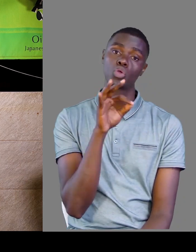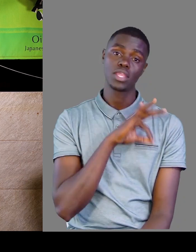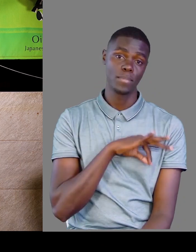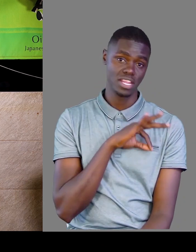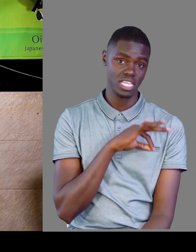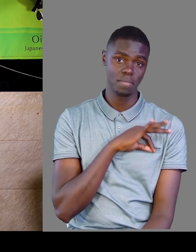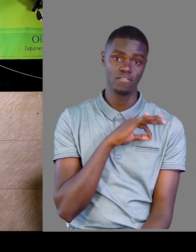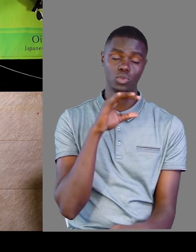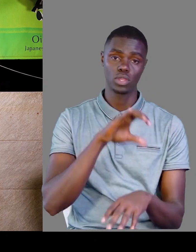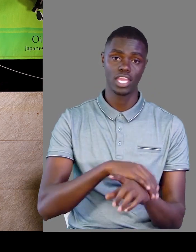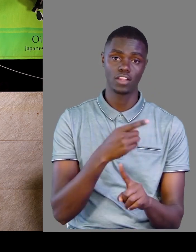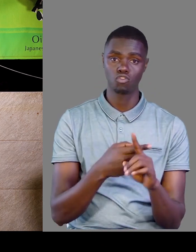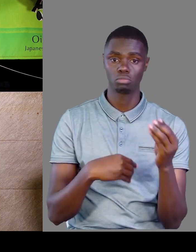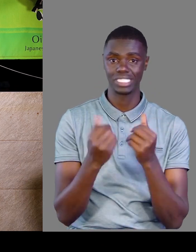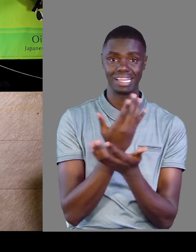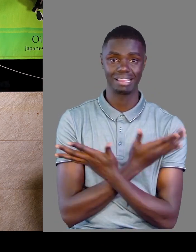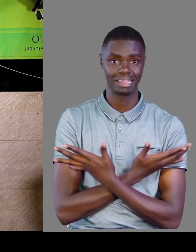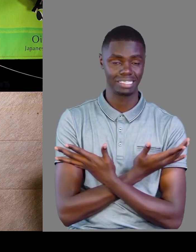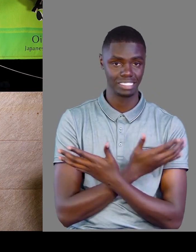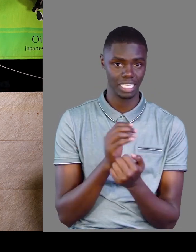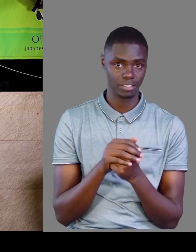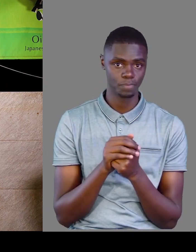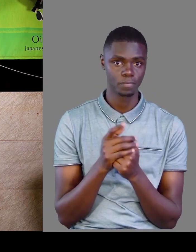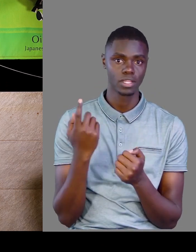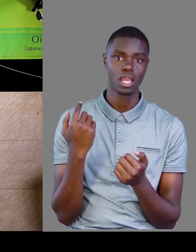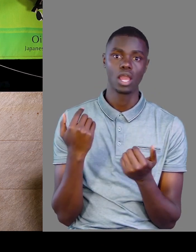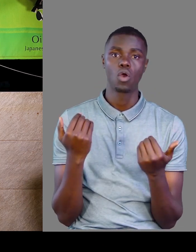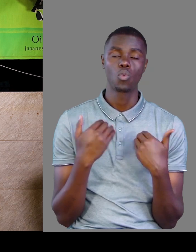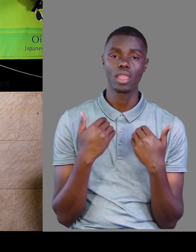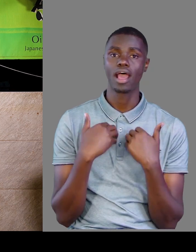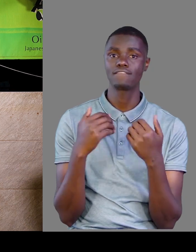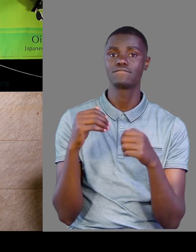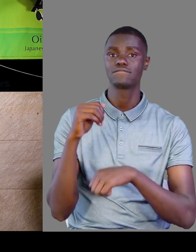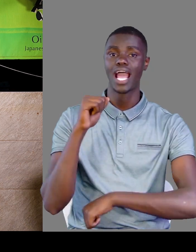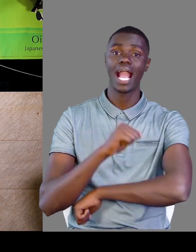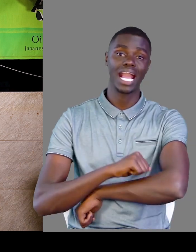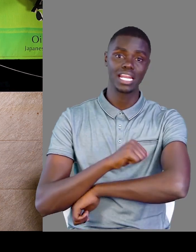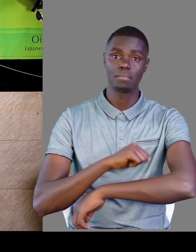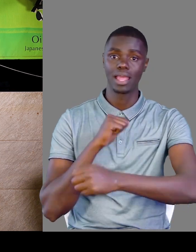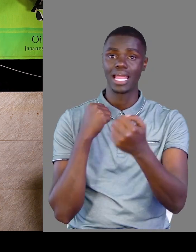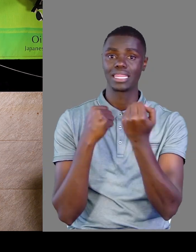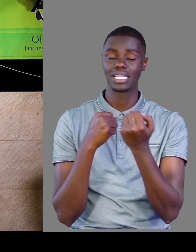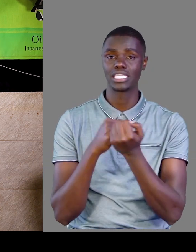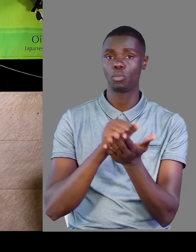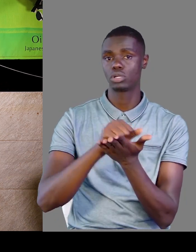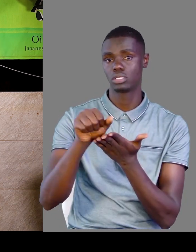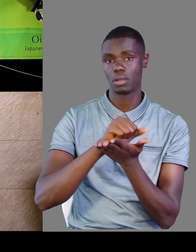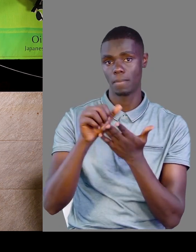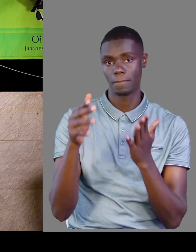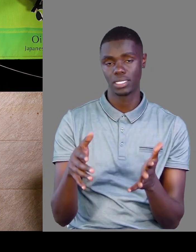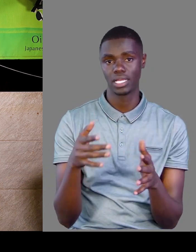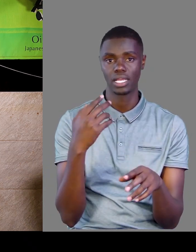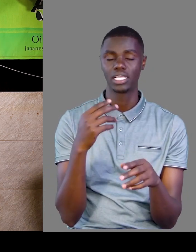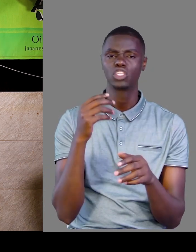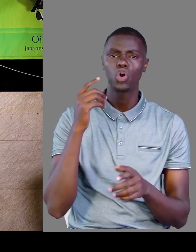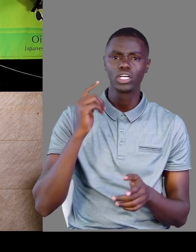the proceeds we get from selling the t-shirts, we have an academy that supports sprinters. So it's called